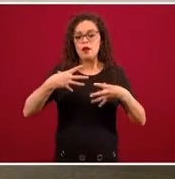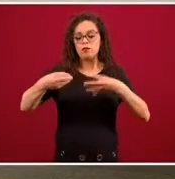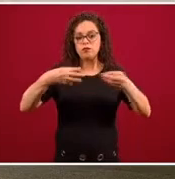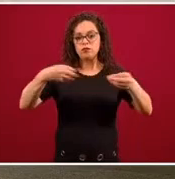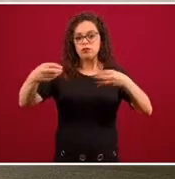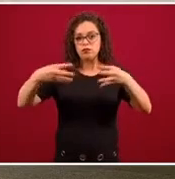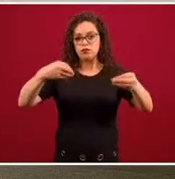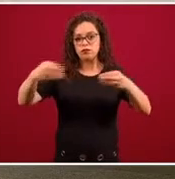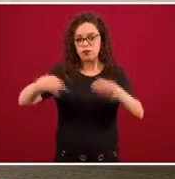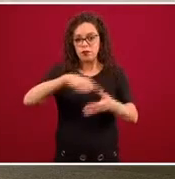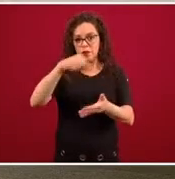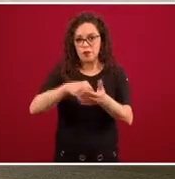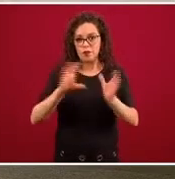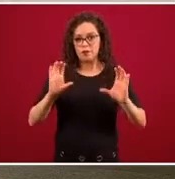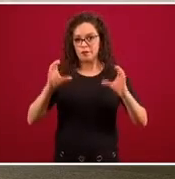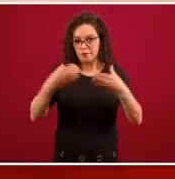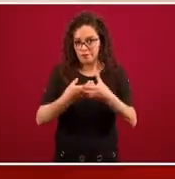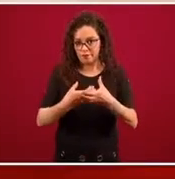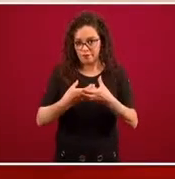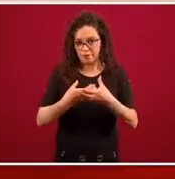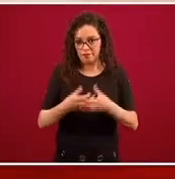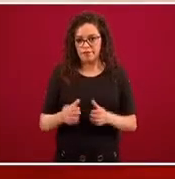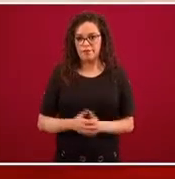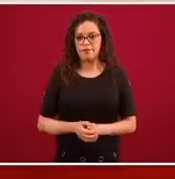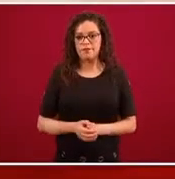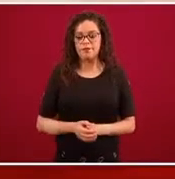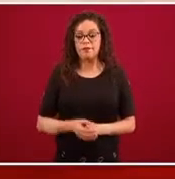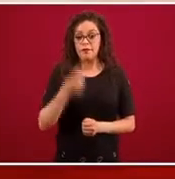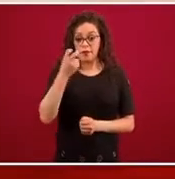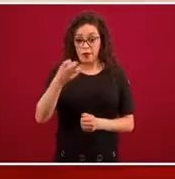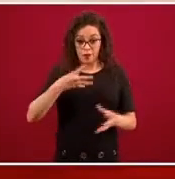community dispersion, and also